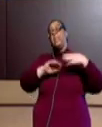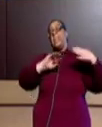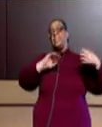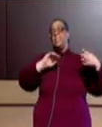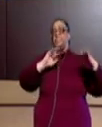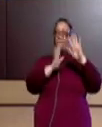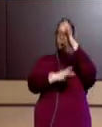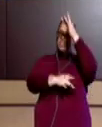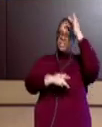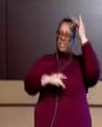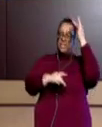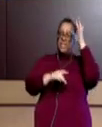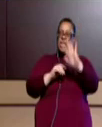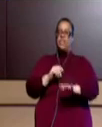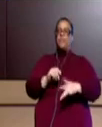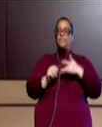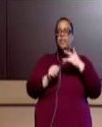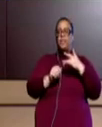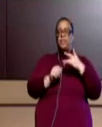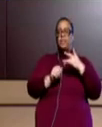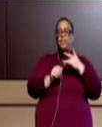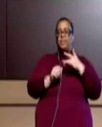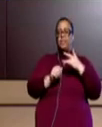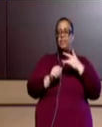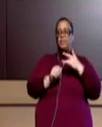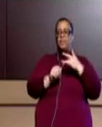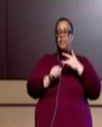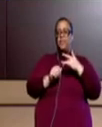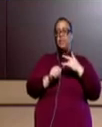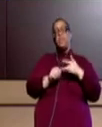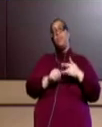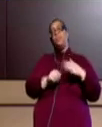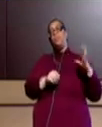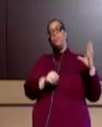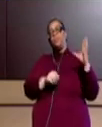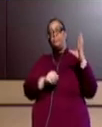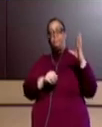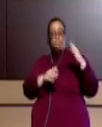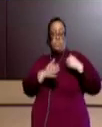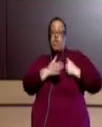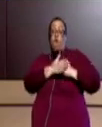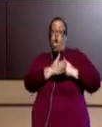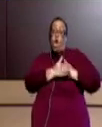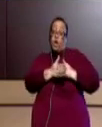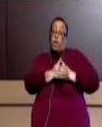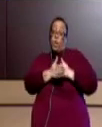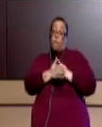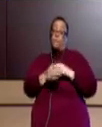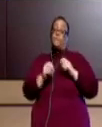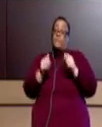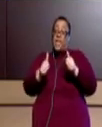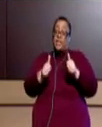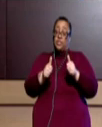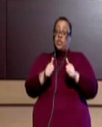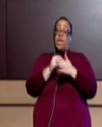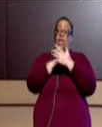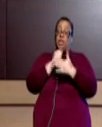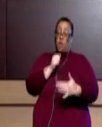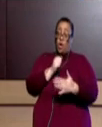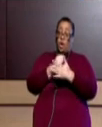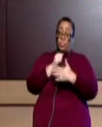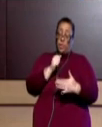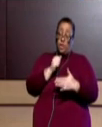die, it will take your heart and it will start beating it fast. It will take your blood and start sending it